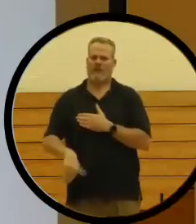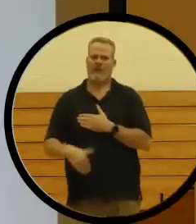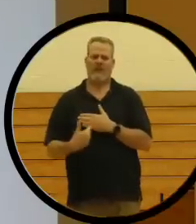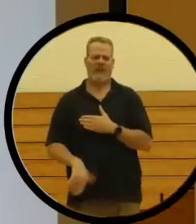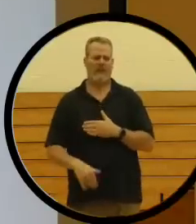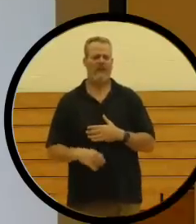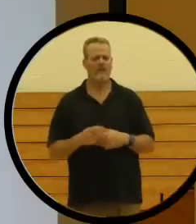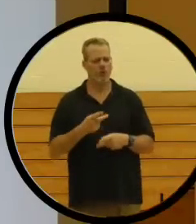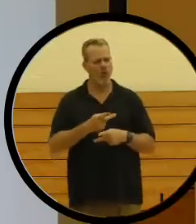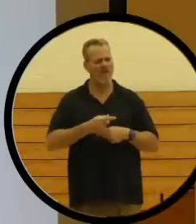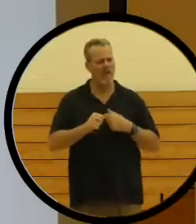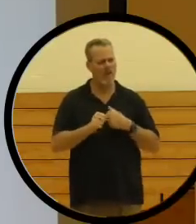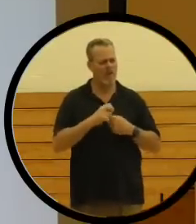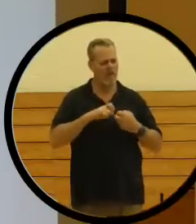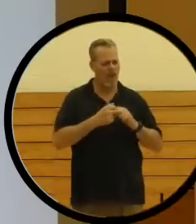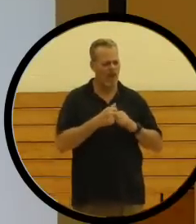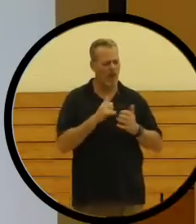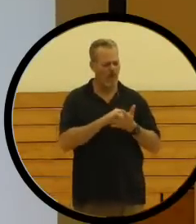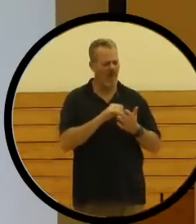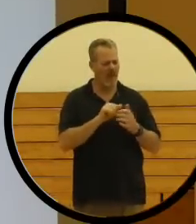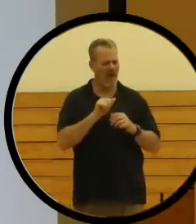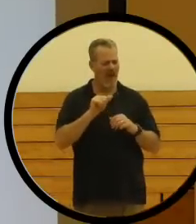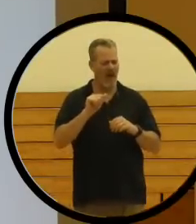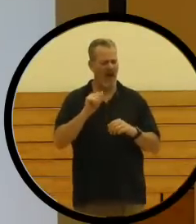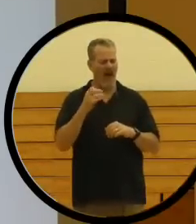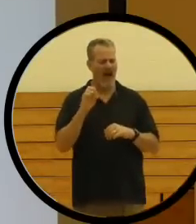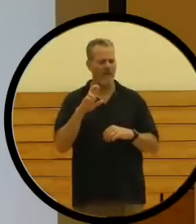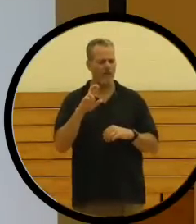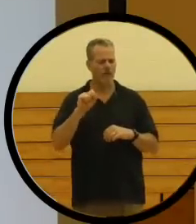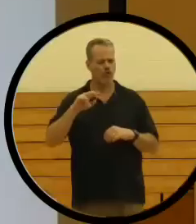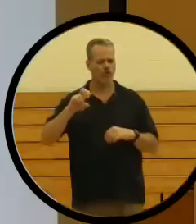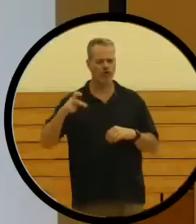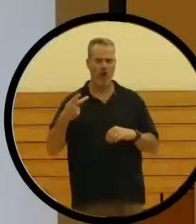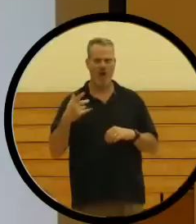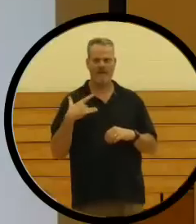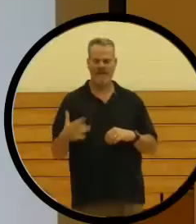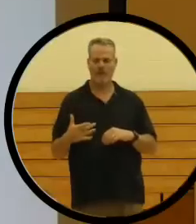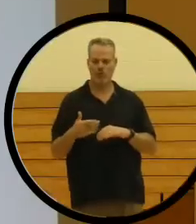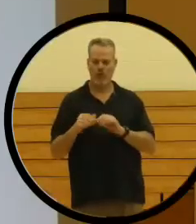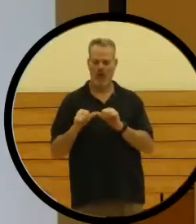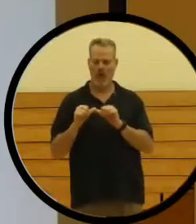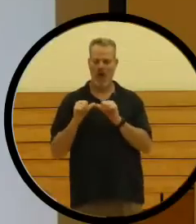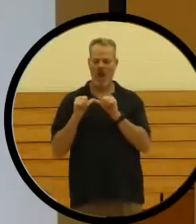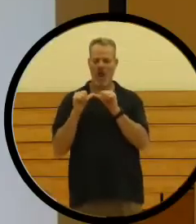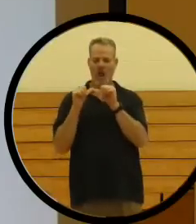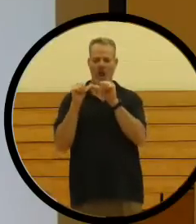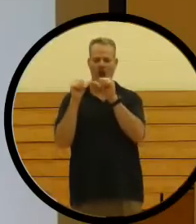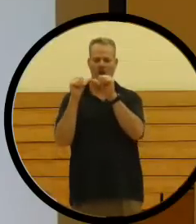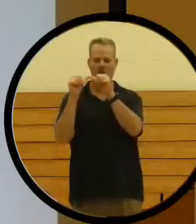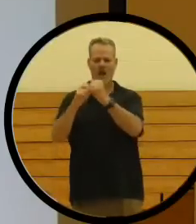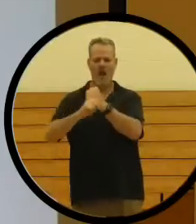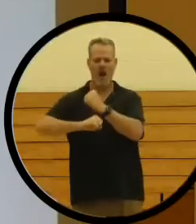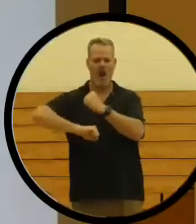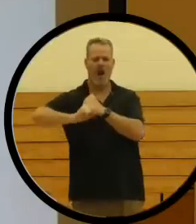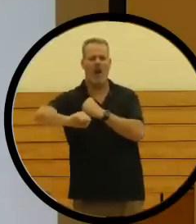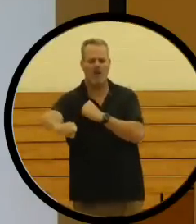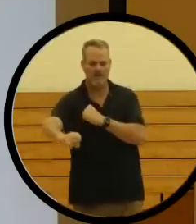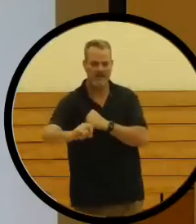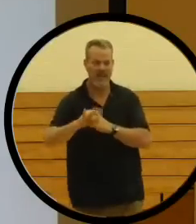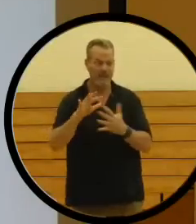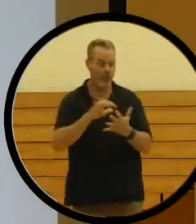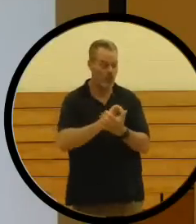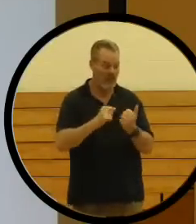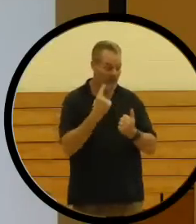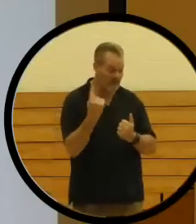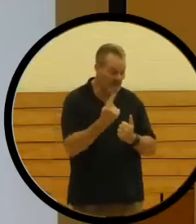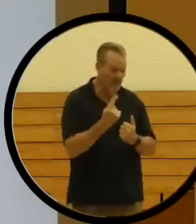problem with aftershocks on the big earthquakes. They'll last longer, and if you damage something, you know, then it'll